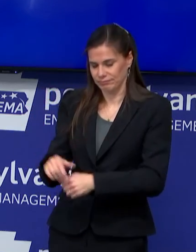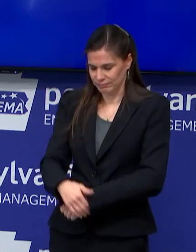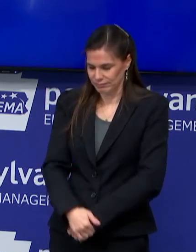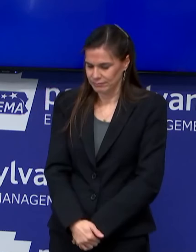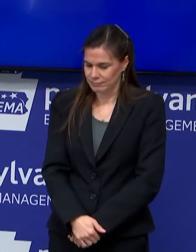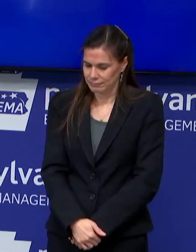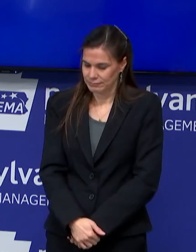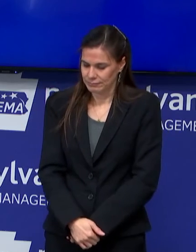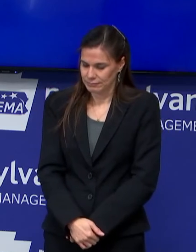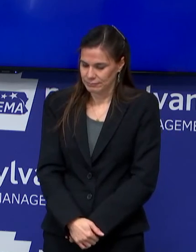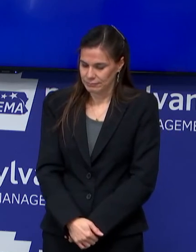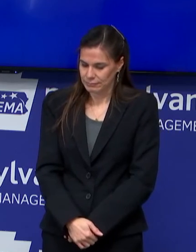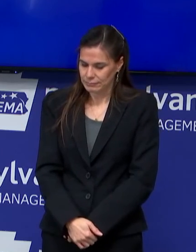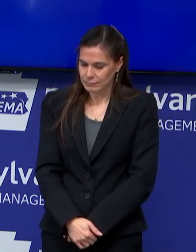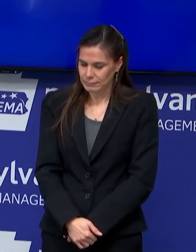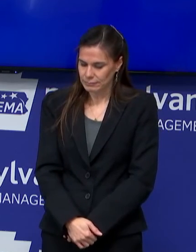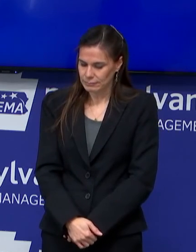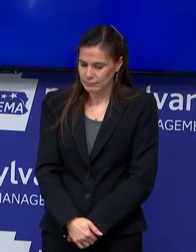unmute.